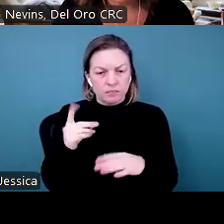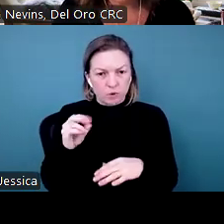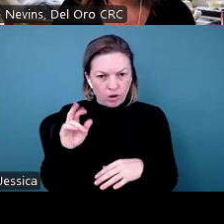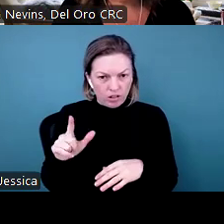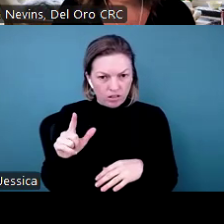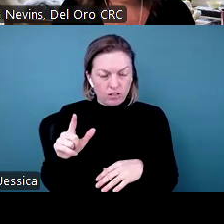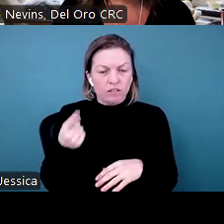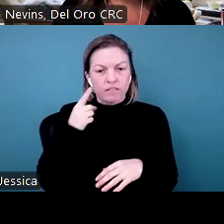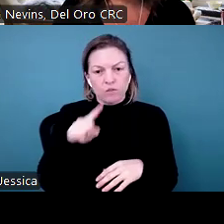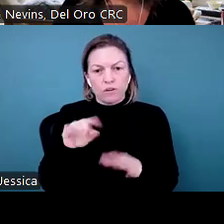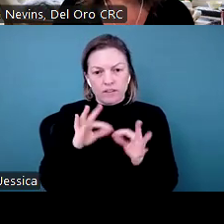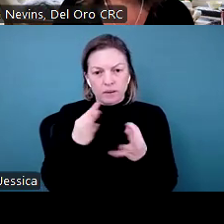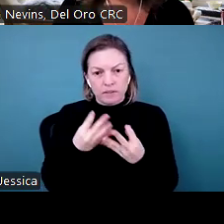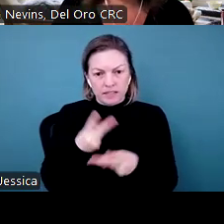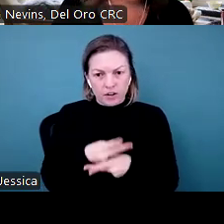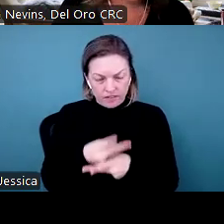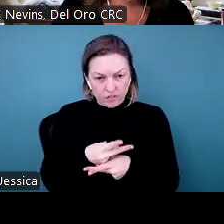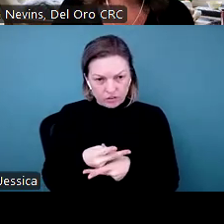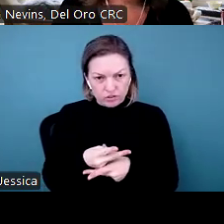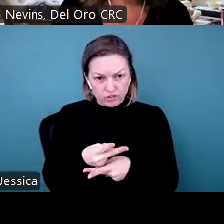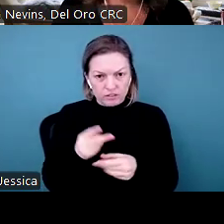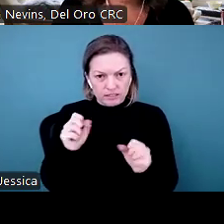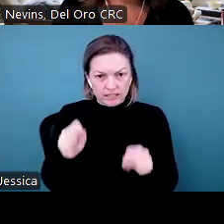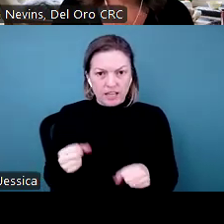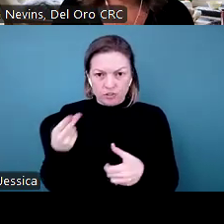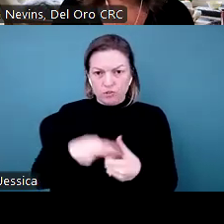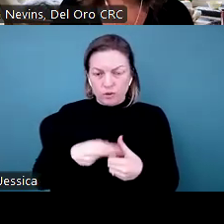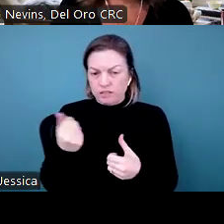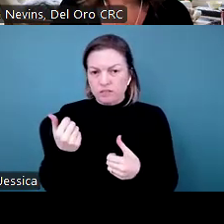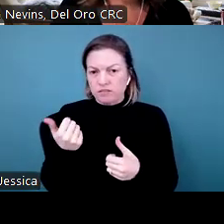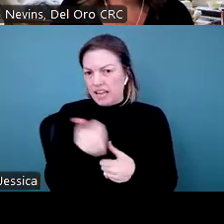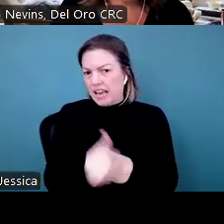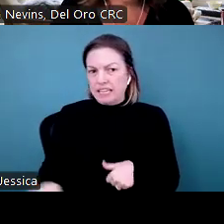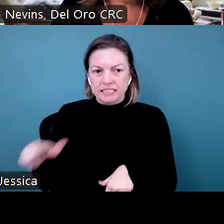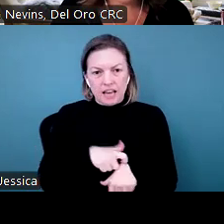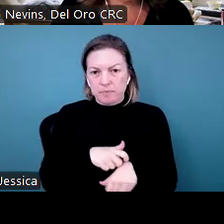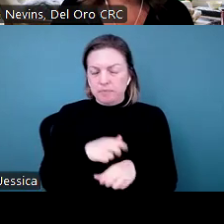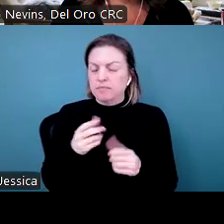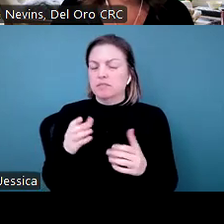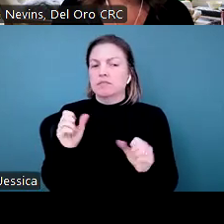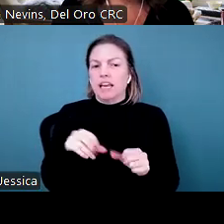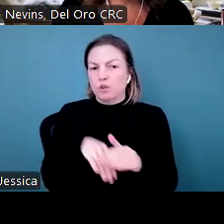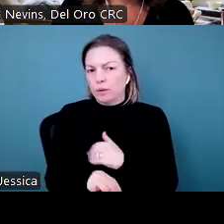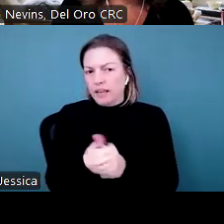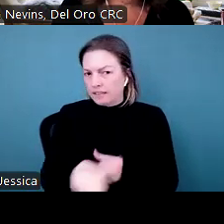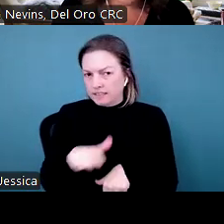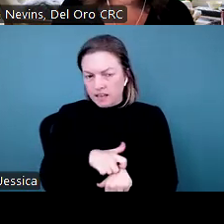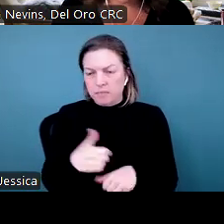for family caregivers. They can jump on 24/7. If they're having a really bad